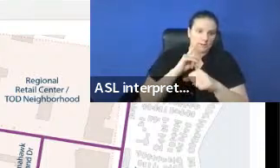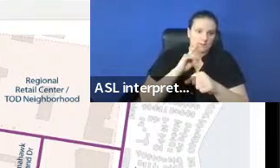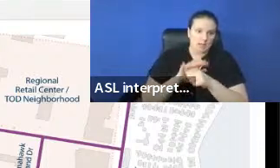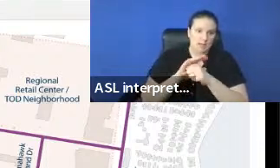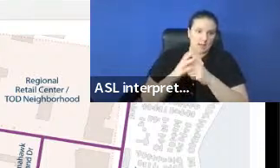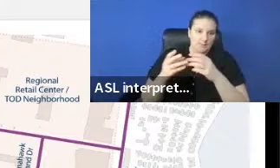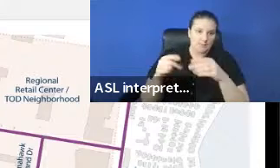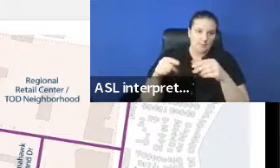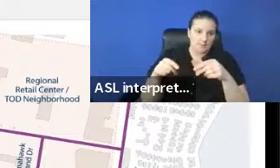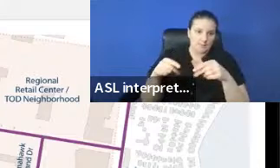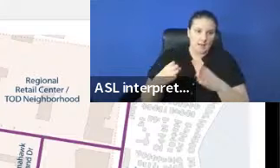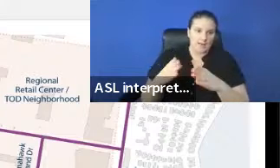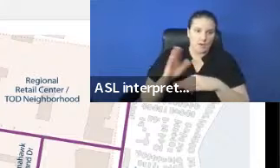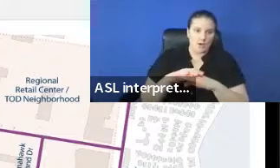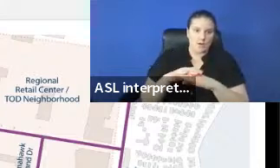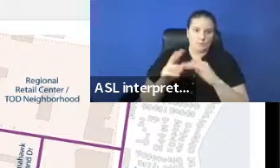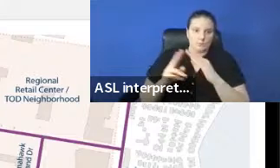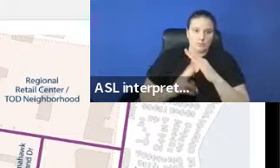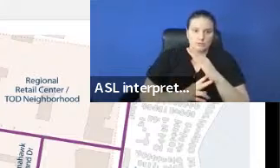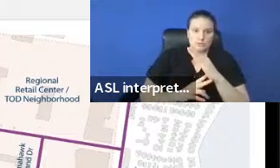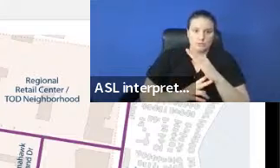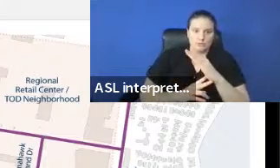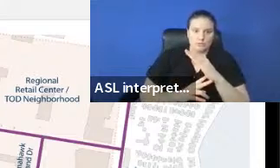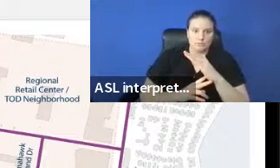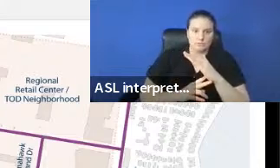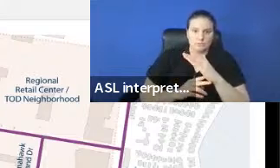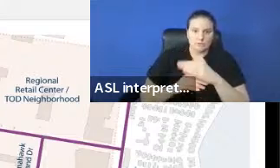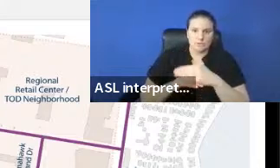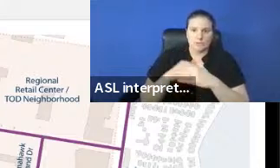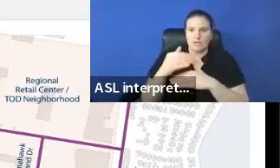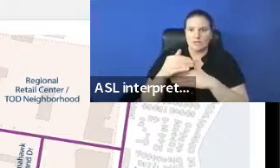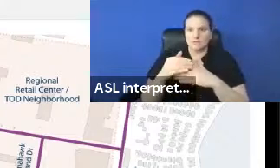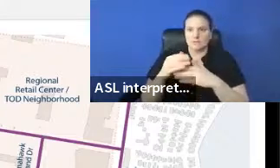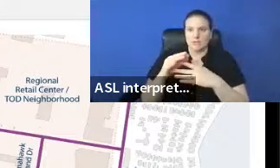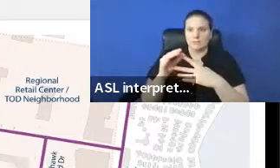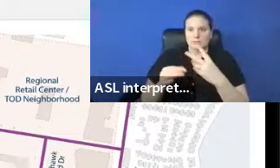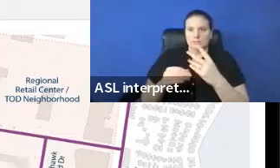onto the bridge. Go to the next option, please.